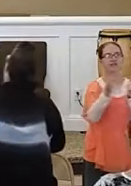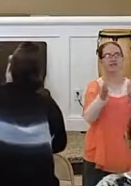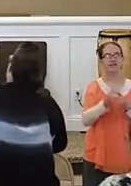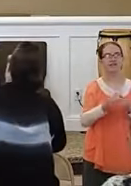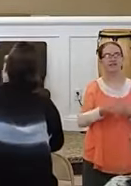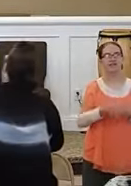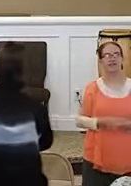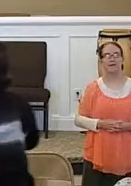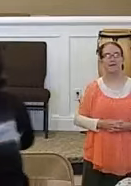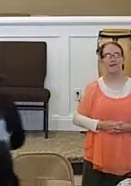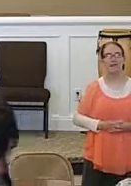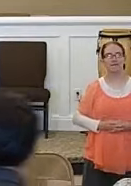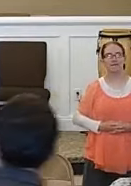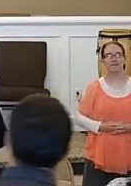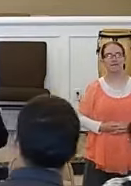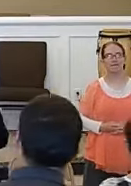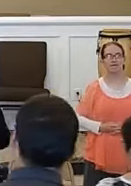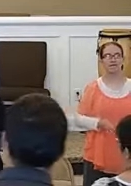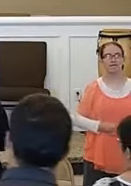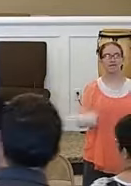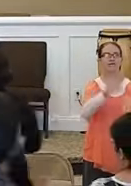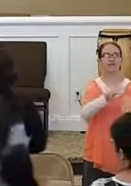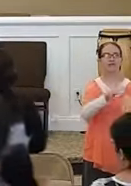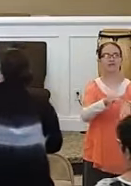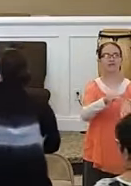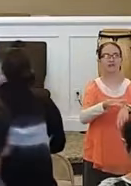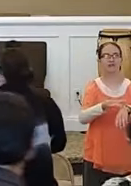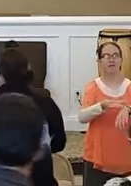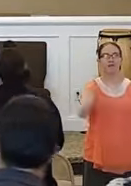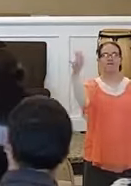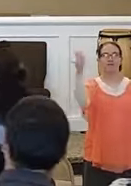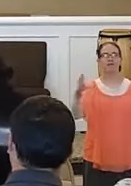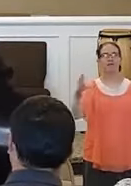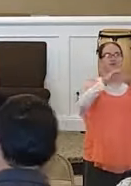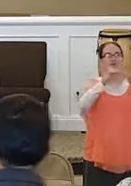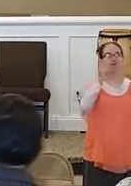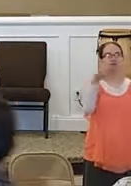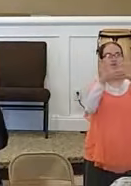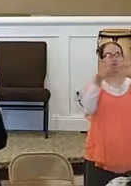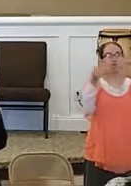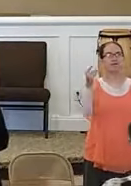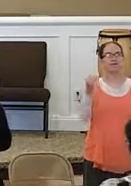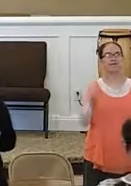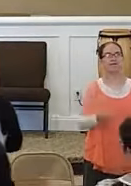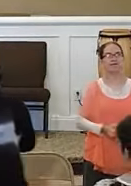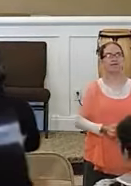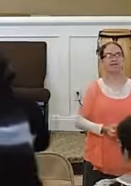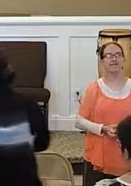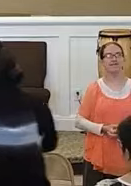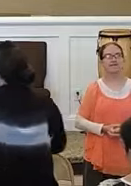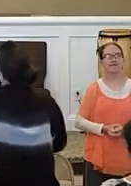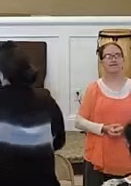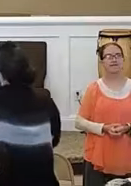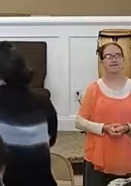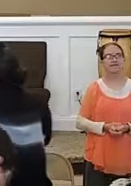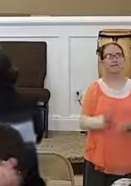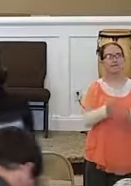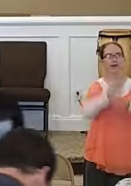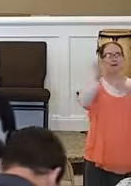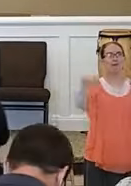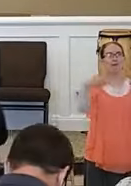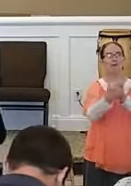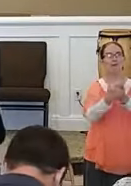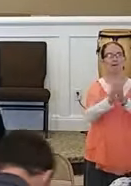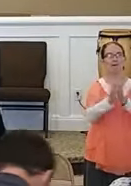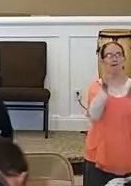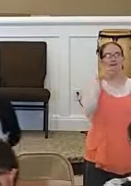Amen. Hallelujah. And when she touched him, that was the end of the story. Hallelujah. Amen. She was made whole,